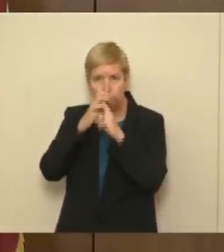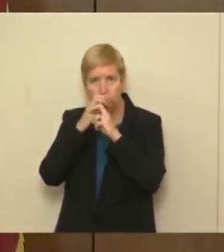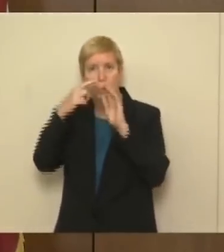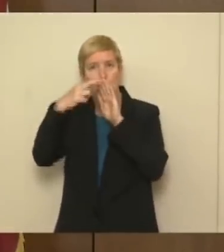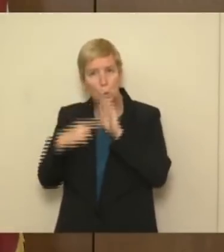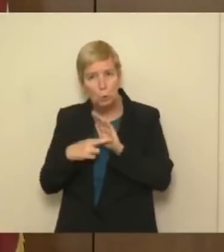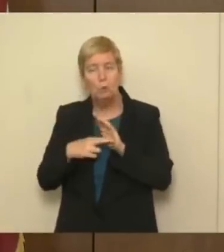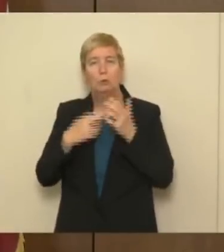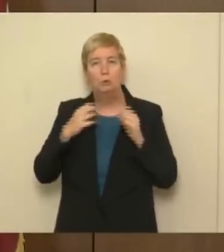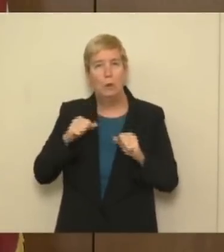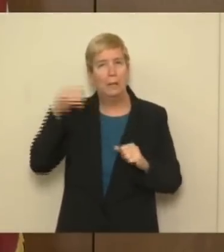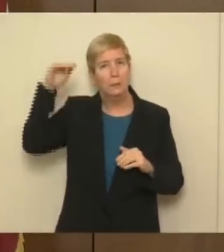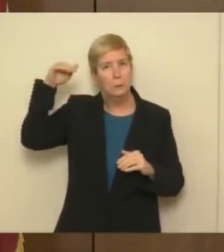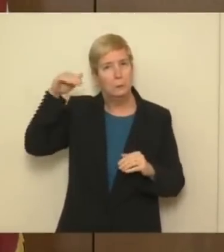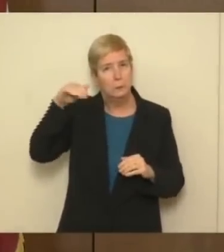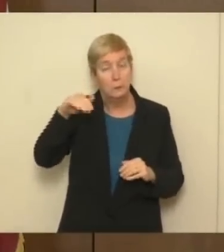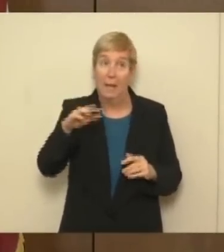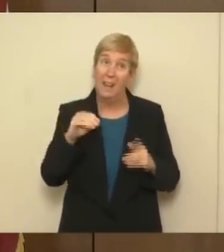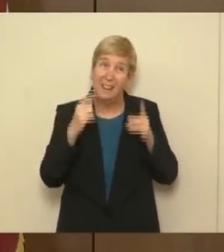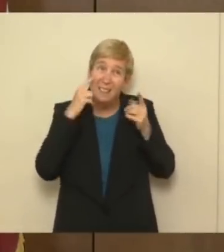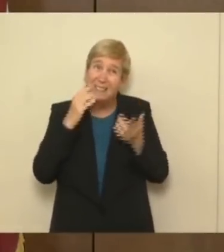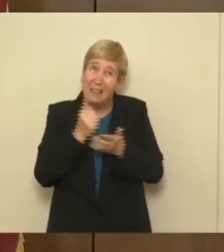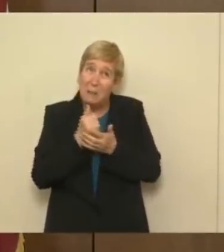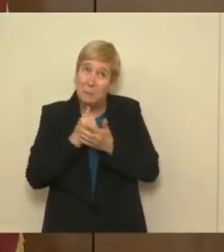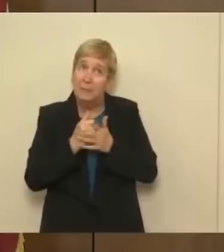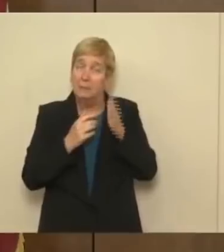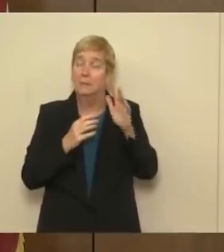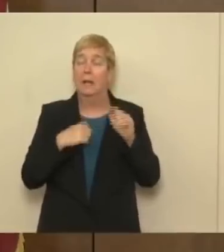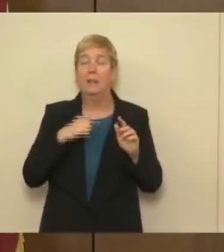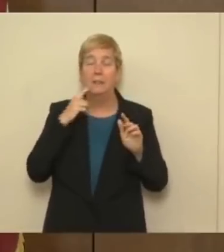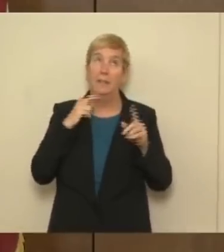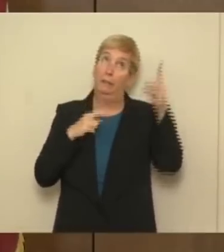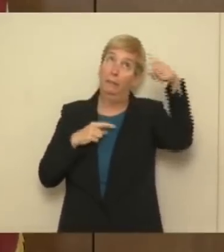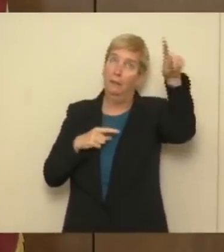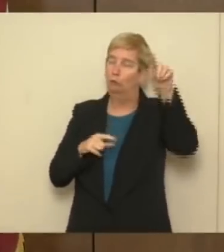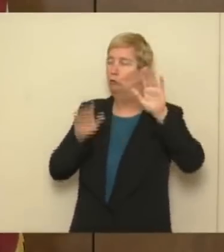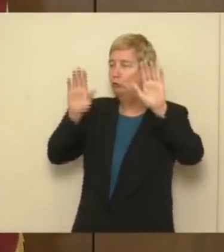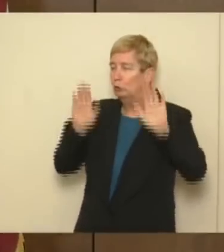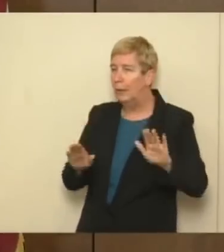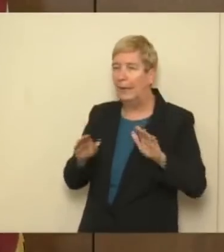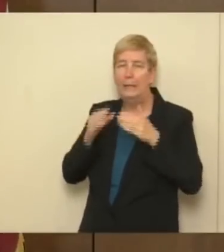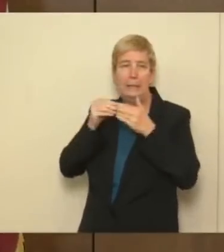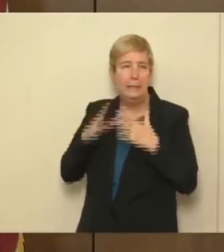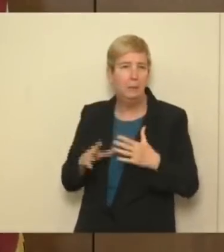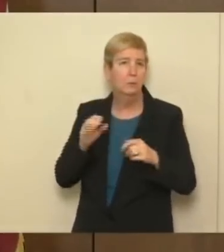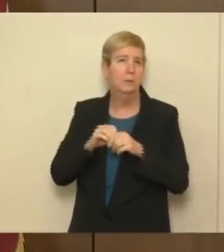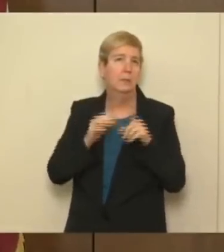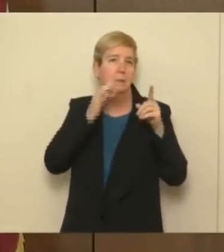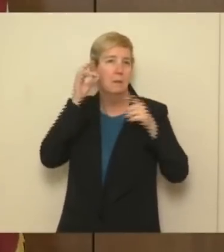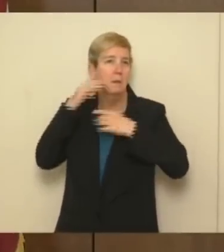try to stop, and I think they're effective. And I think there's great leadership being shown at the Navajo